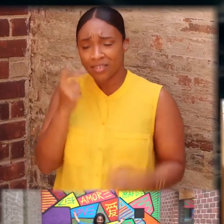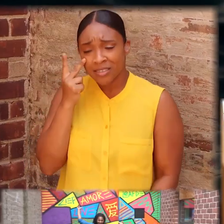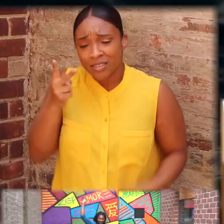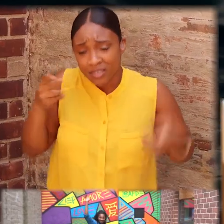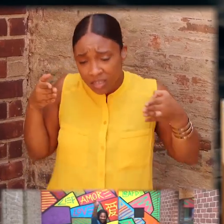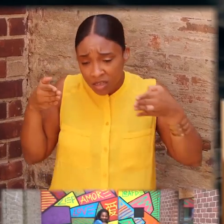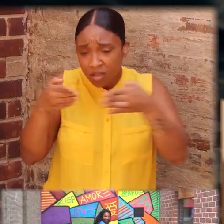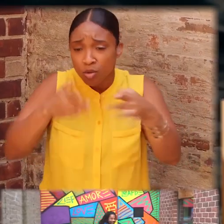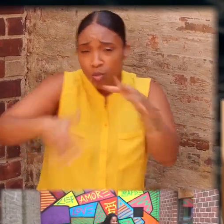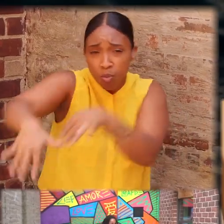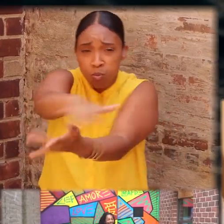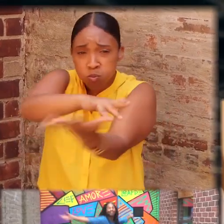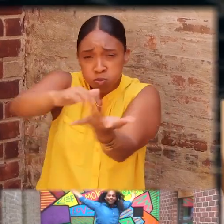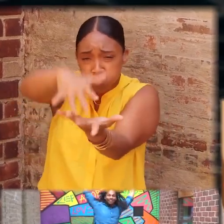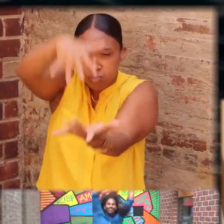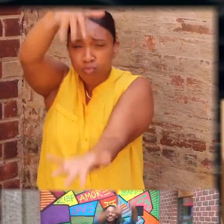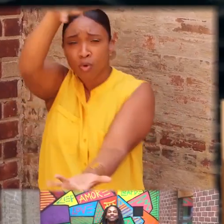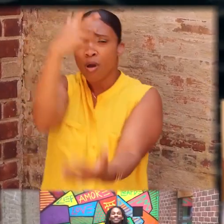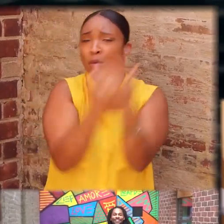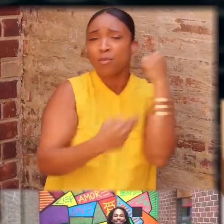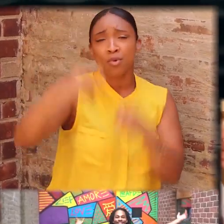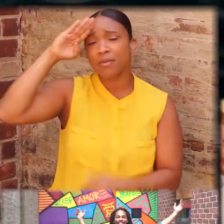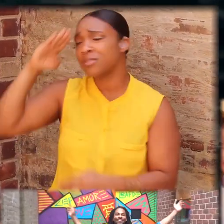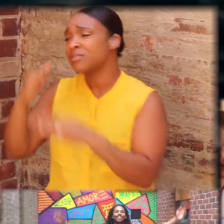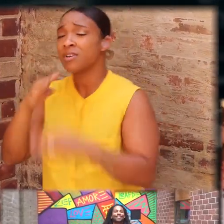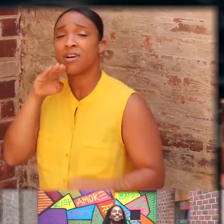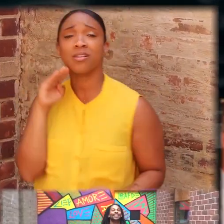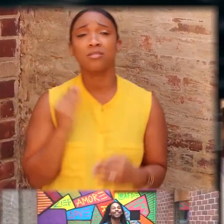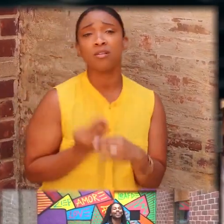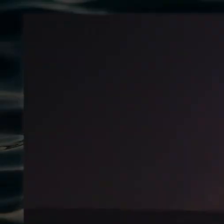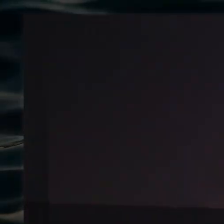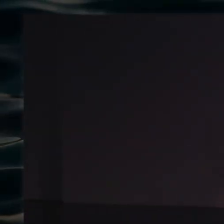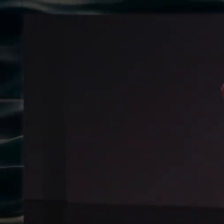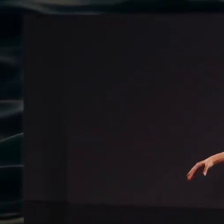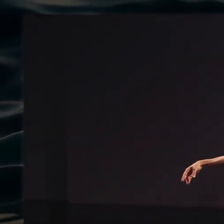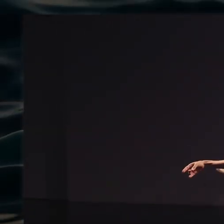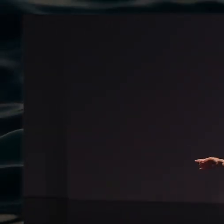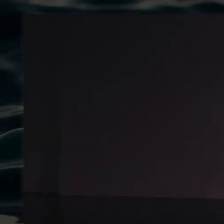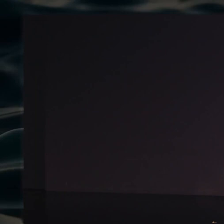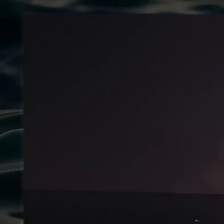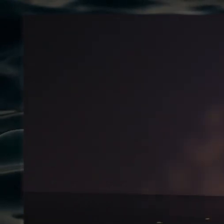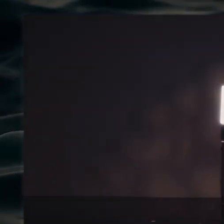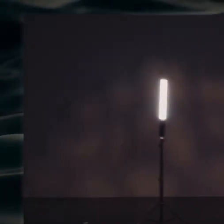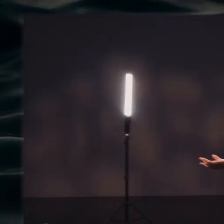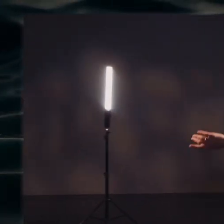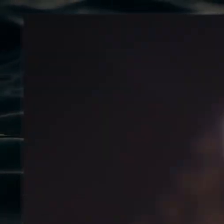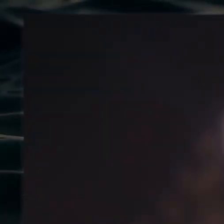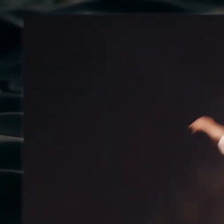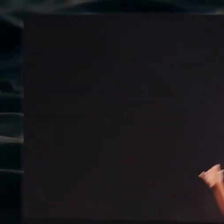edge, running on the water, coming through the fire, your sons and daughters.